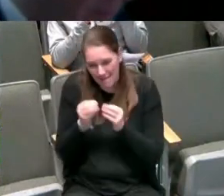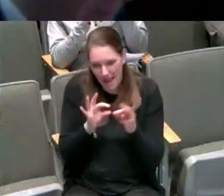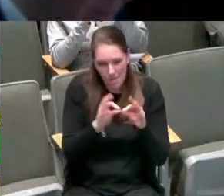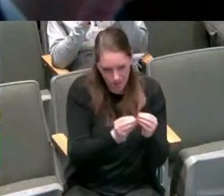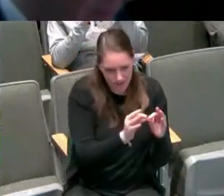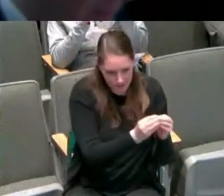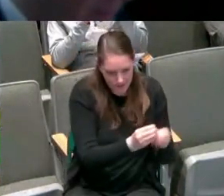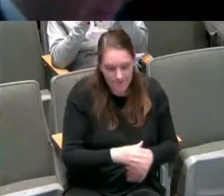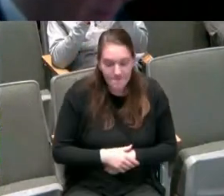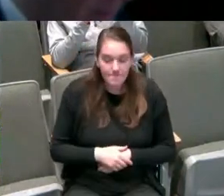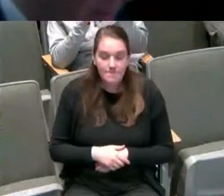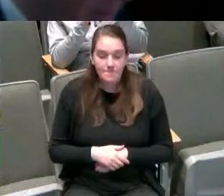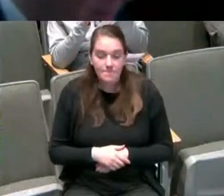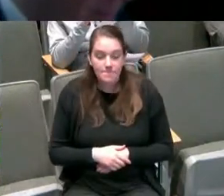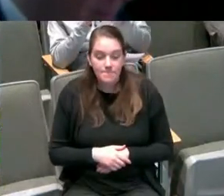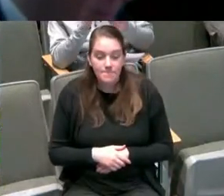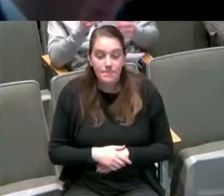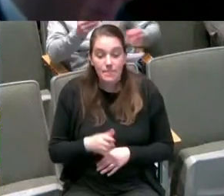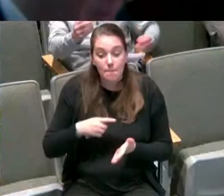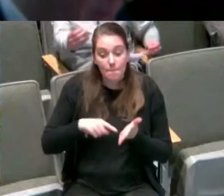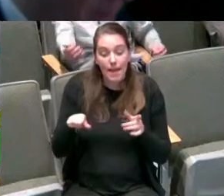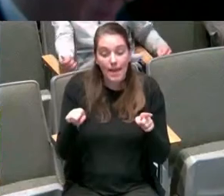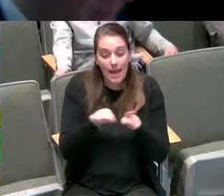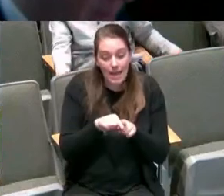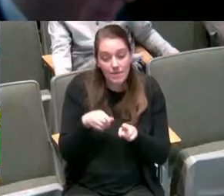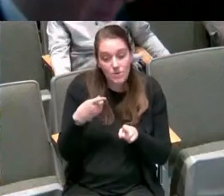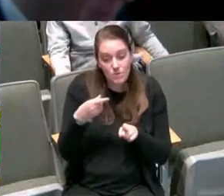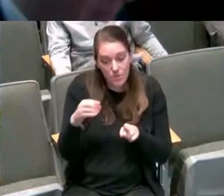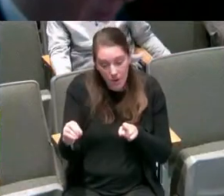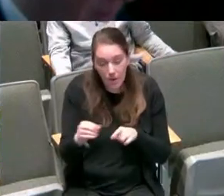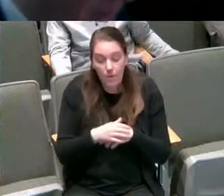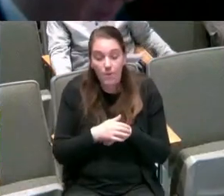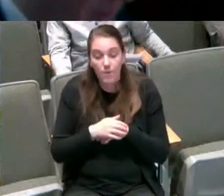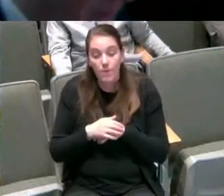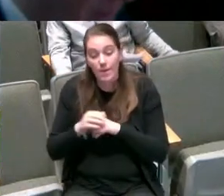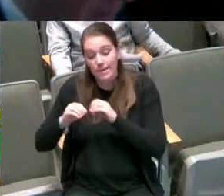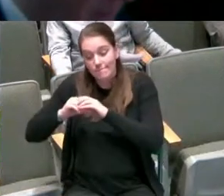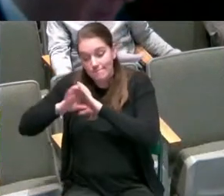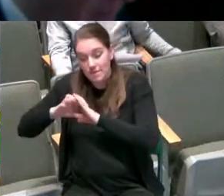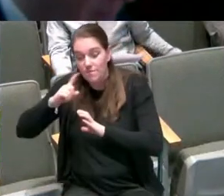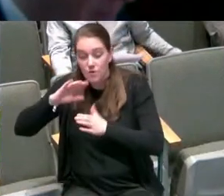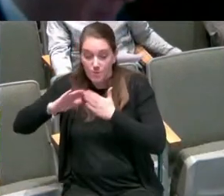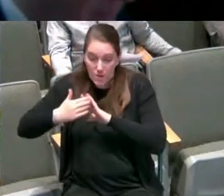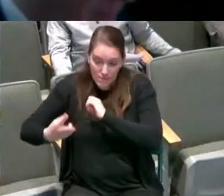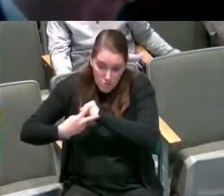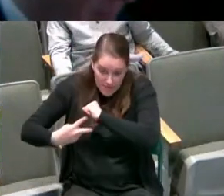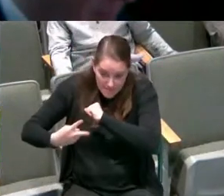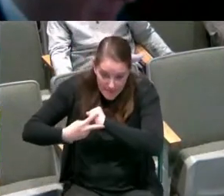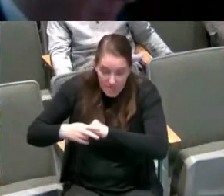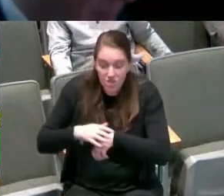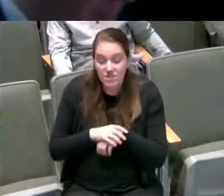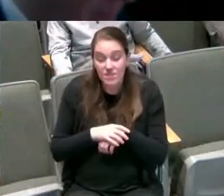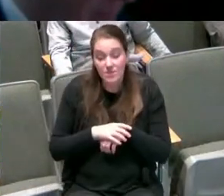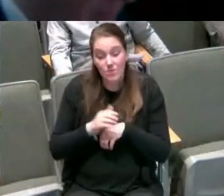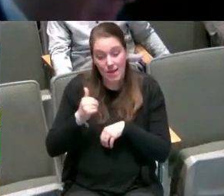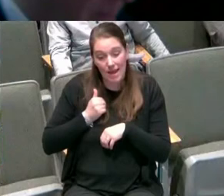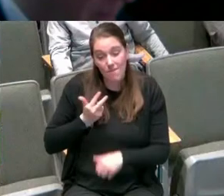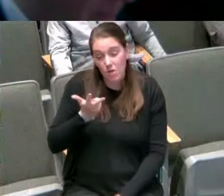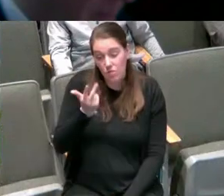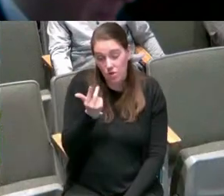as you go Capital proposals Enterprise funds and Community preservation budgeted spending will Top 113 million